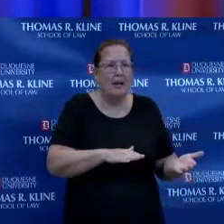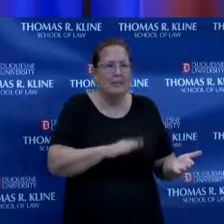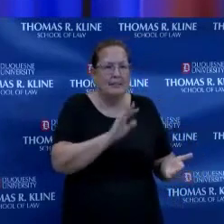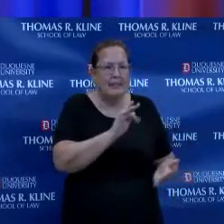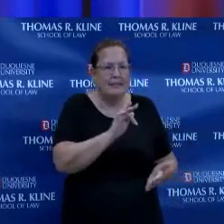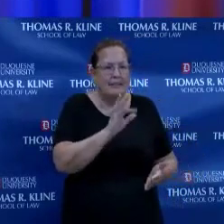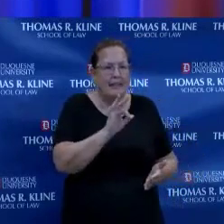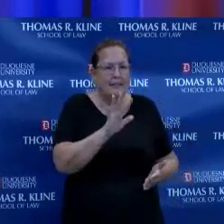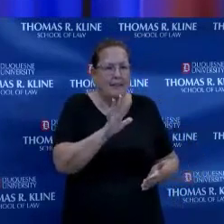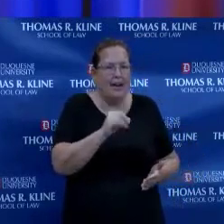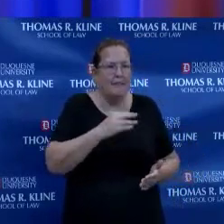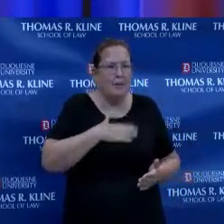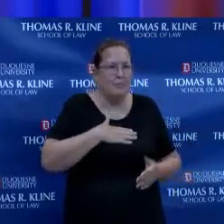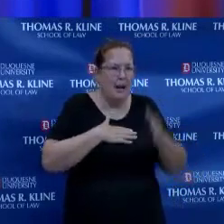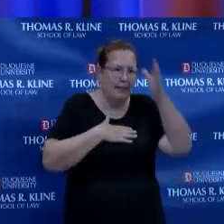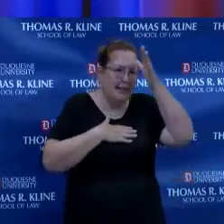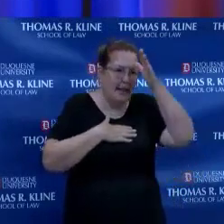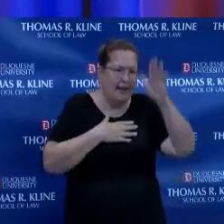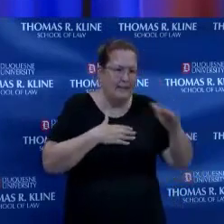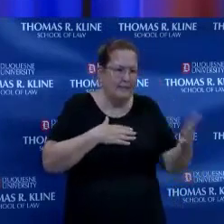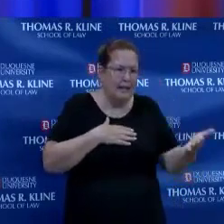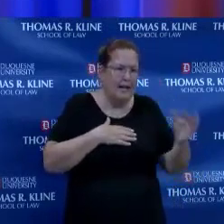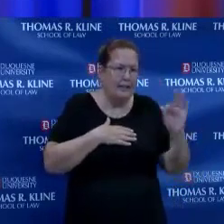lost in 1981,